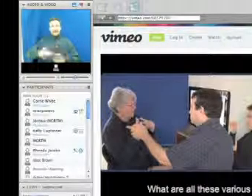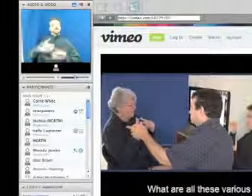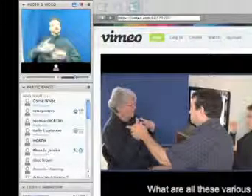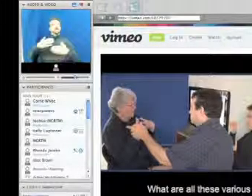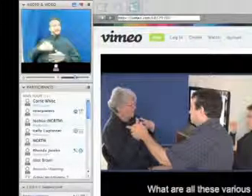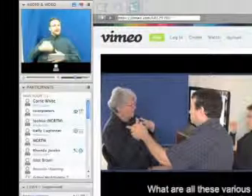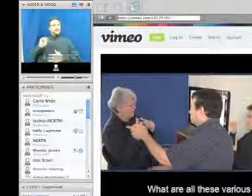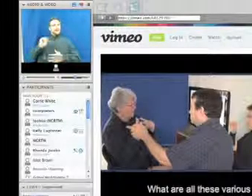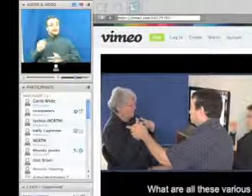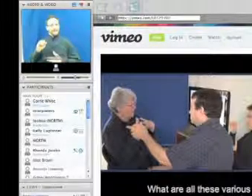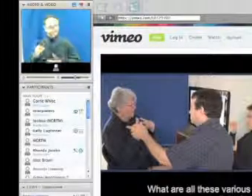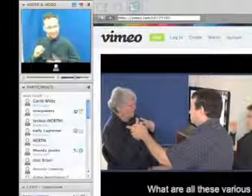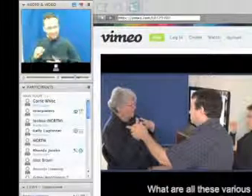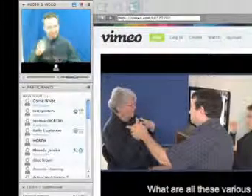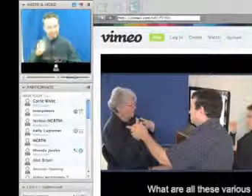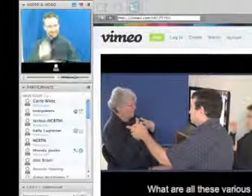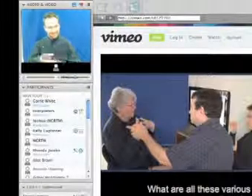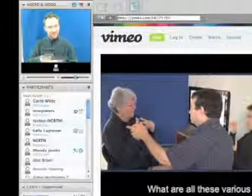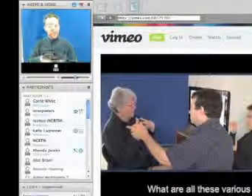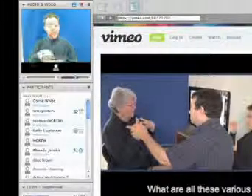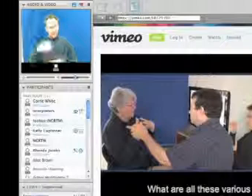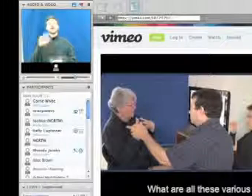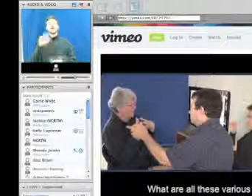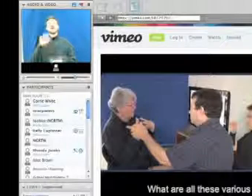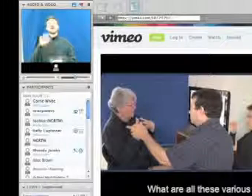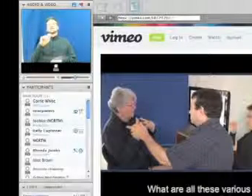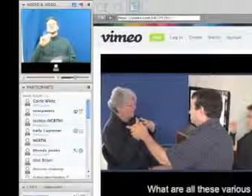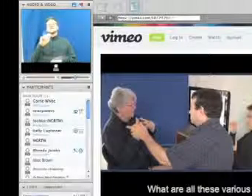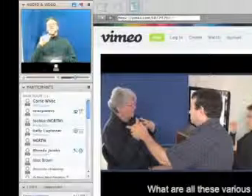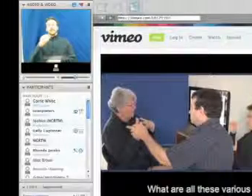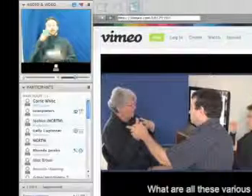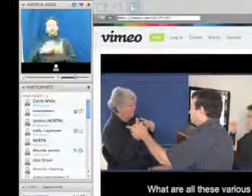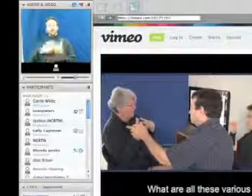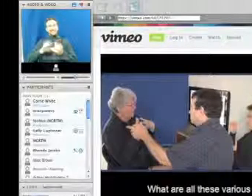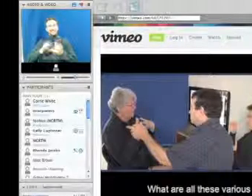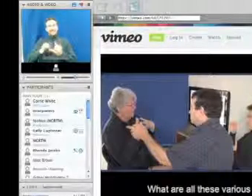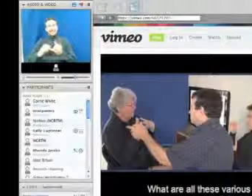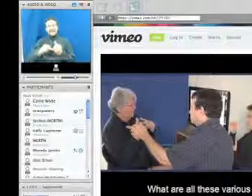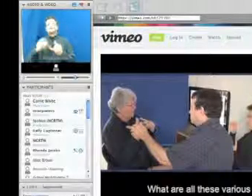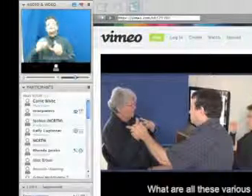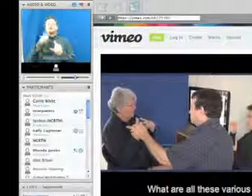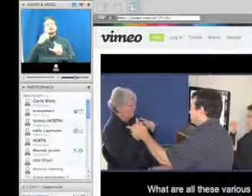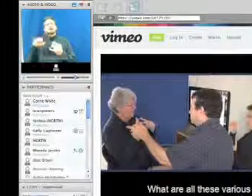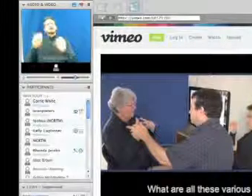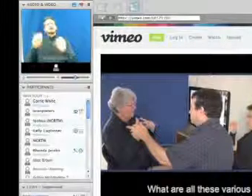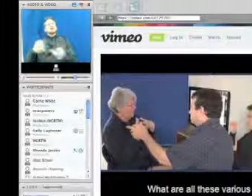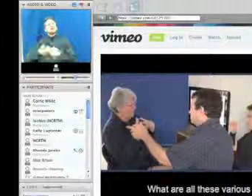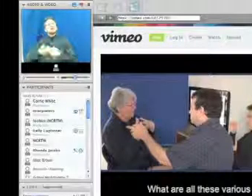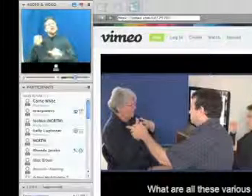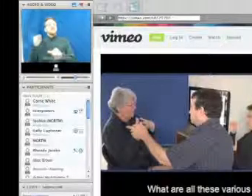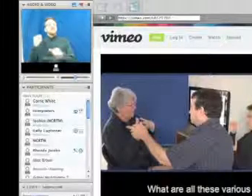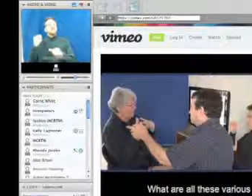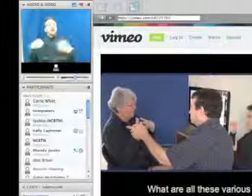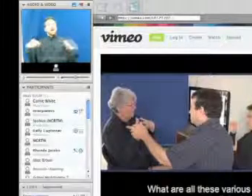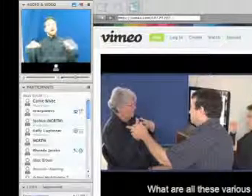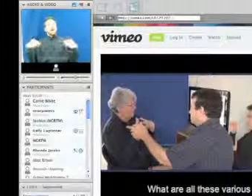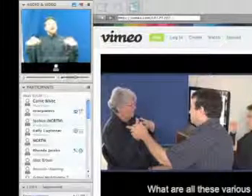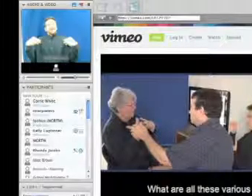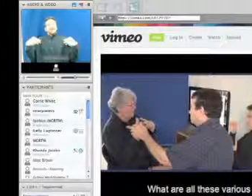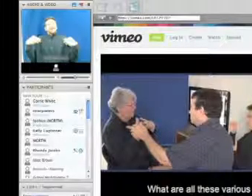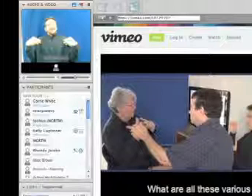Yeah, Teresa at the end, when he said that it can be avoided, I noticed that I shrugged my shoulders, but also shrugged my open hands by lifting them